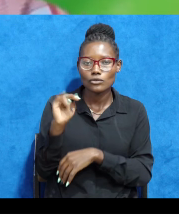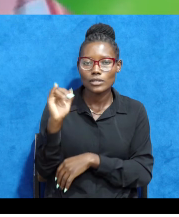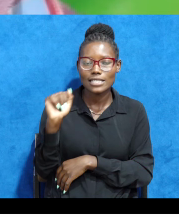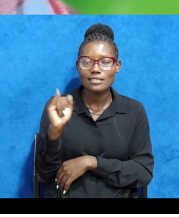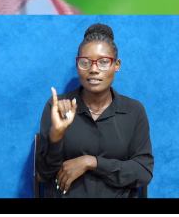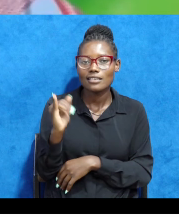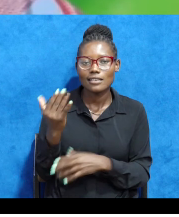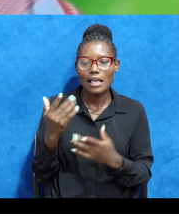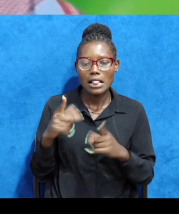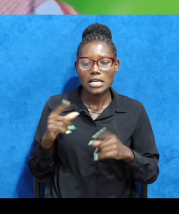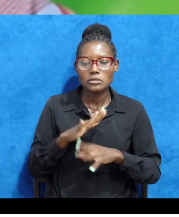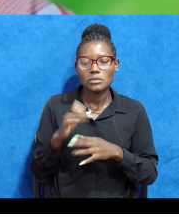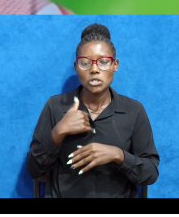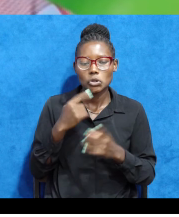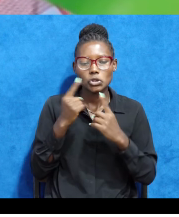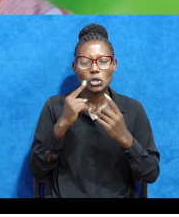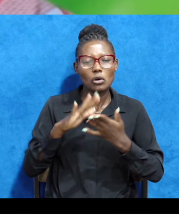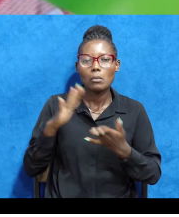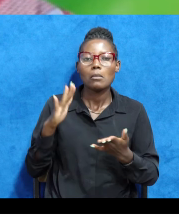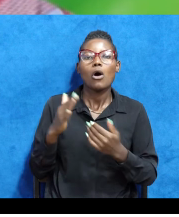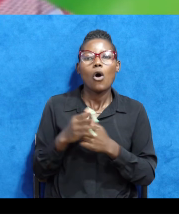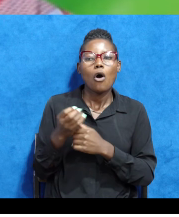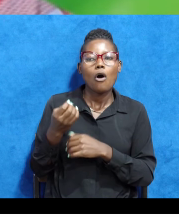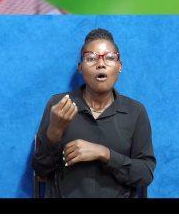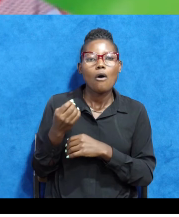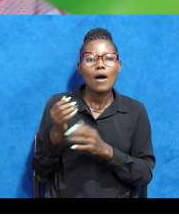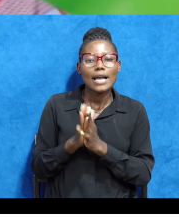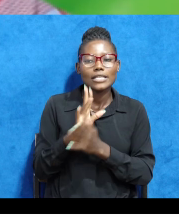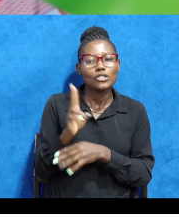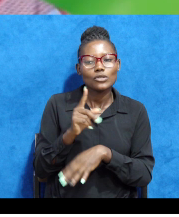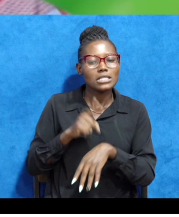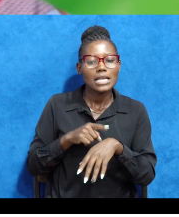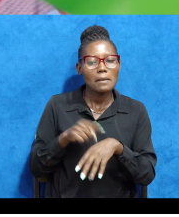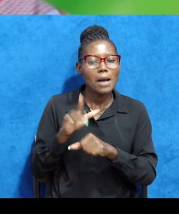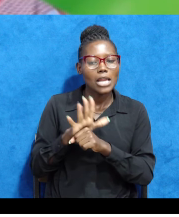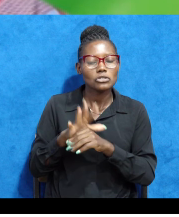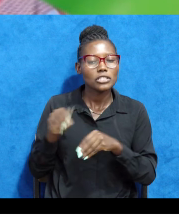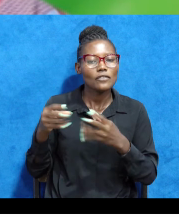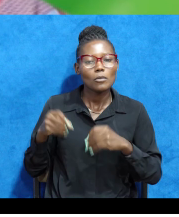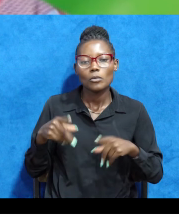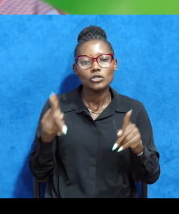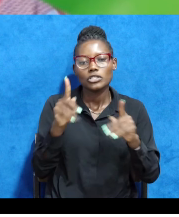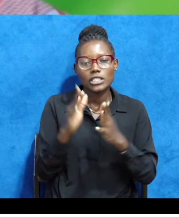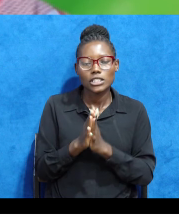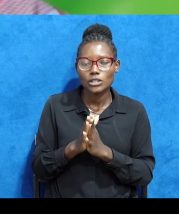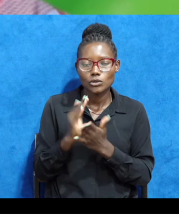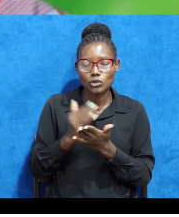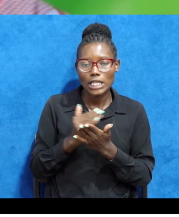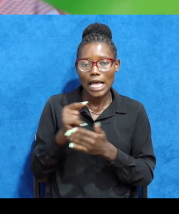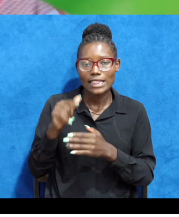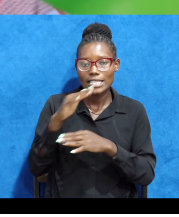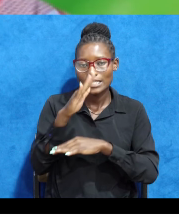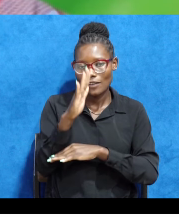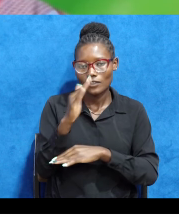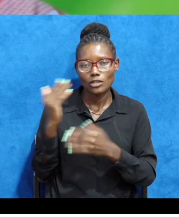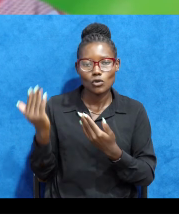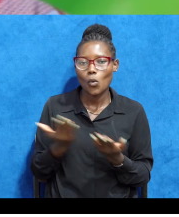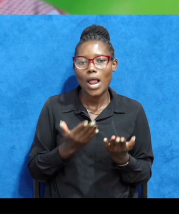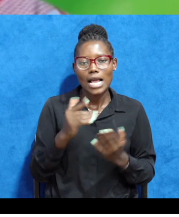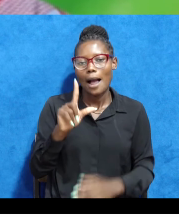in coaching. Mr. Luke is a PhD student pursuing his PhD studies at University of